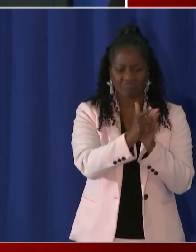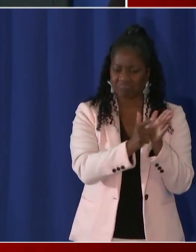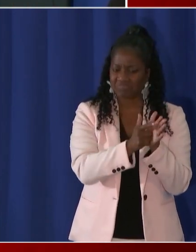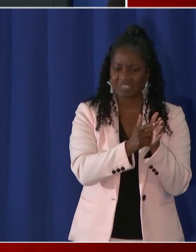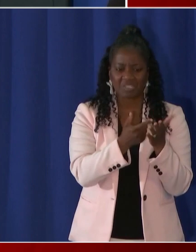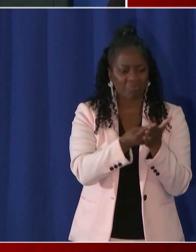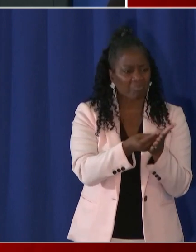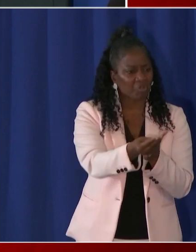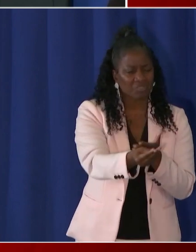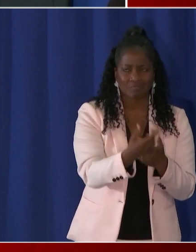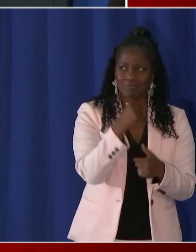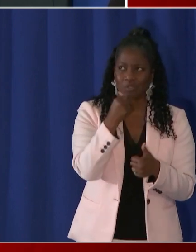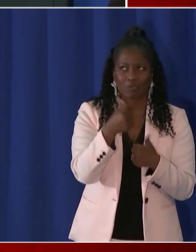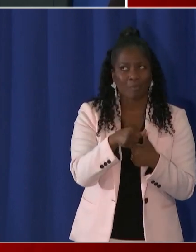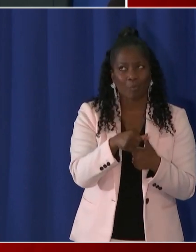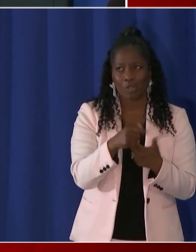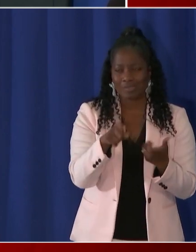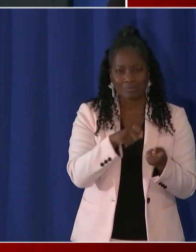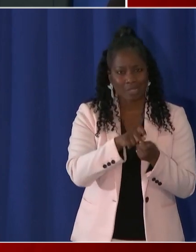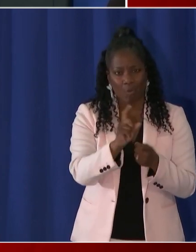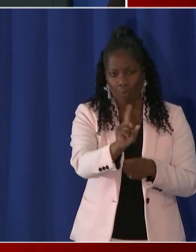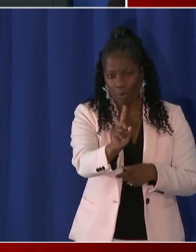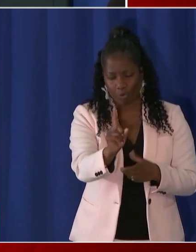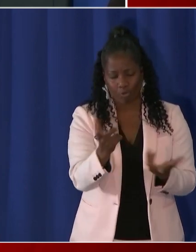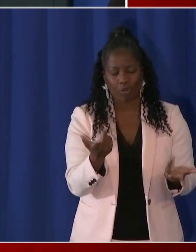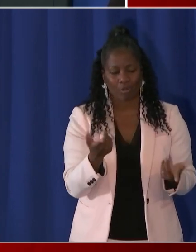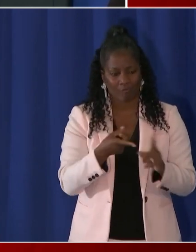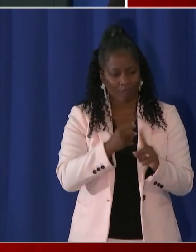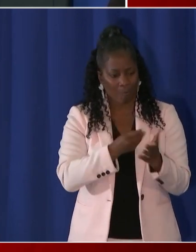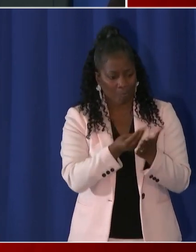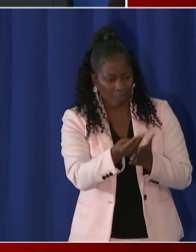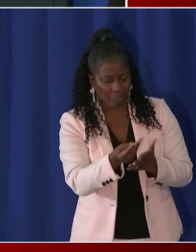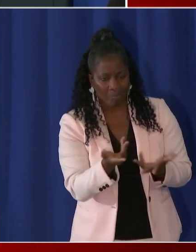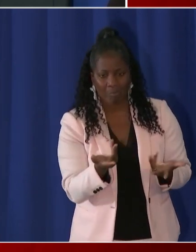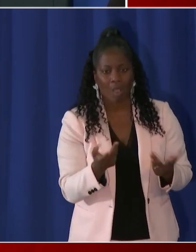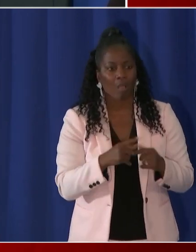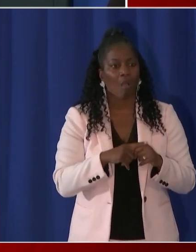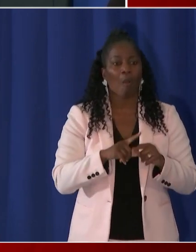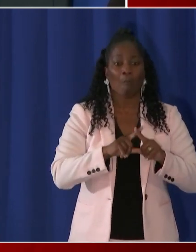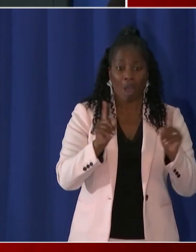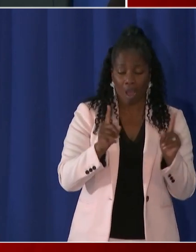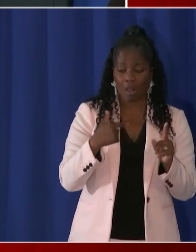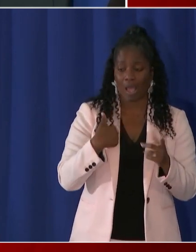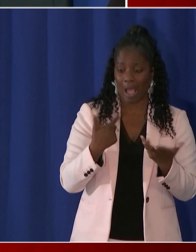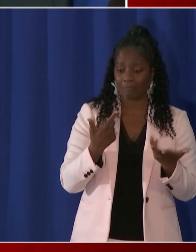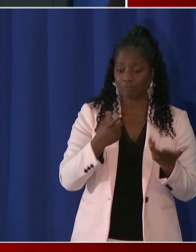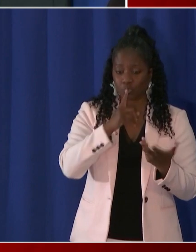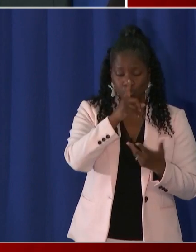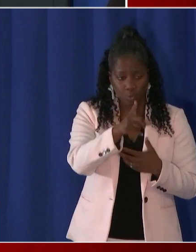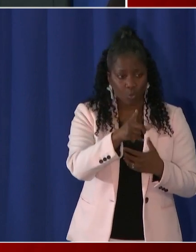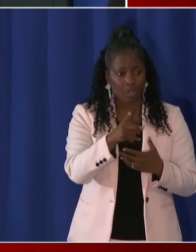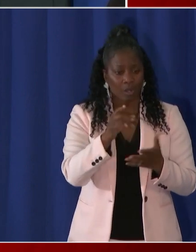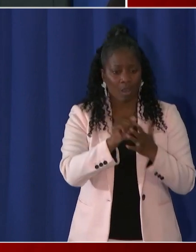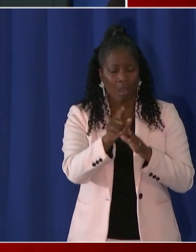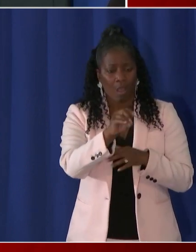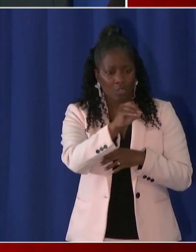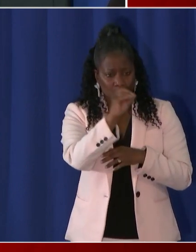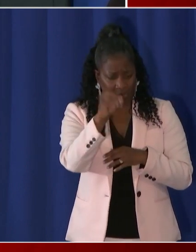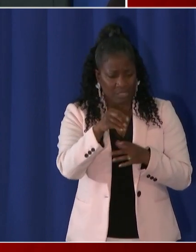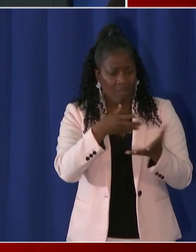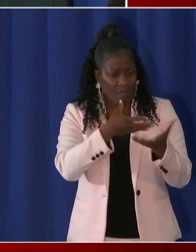purchased. I don't recall off the top of my head exactly where he purchased them from, but I'm certainly